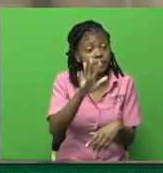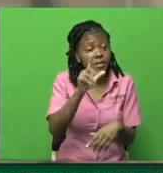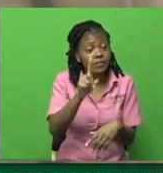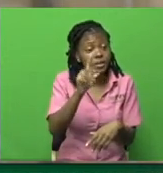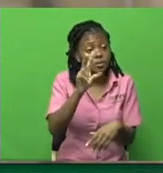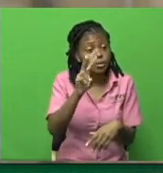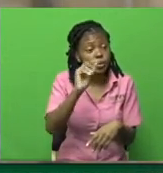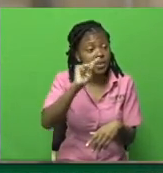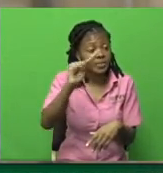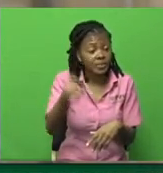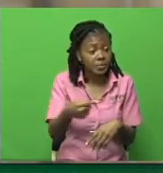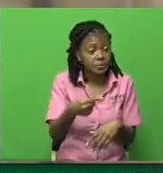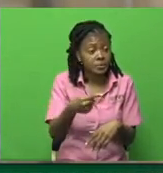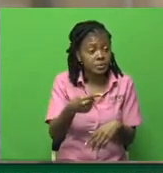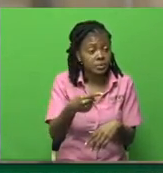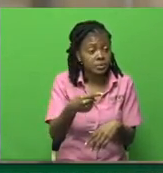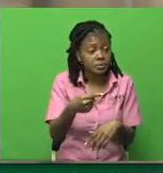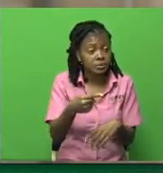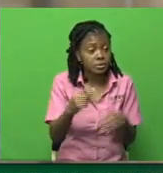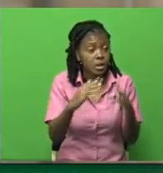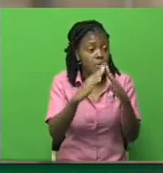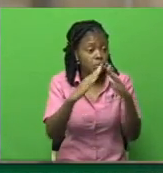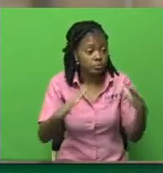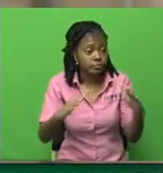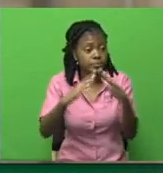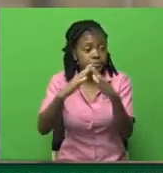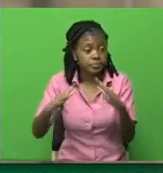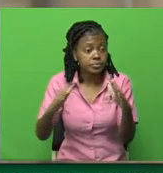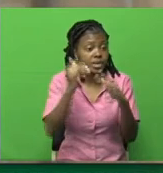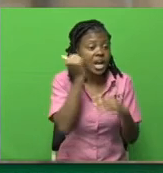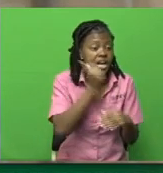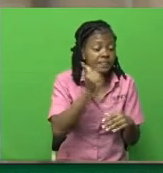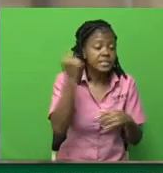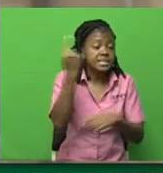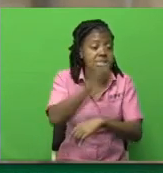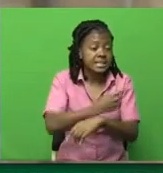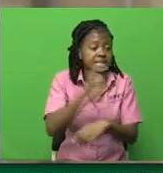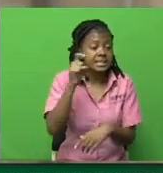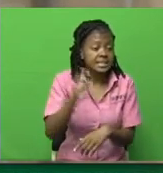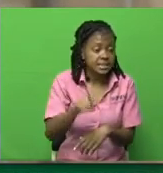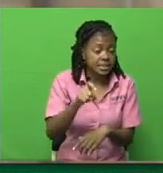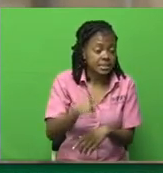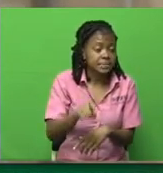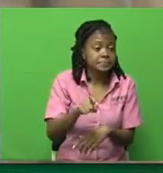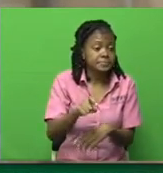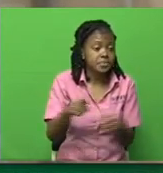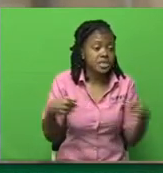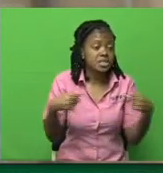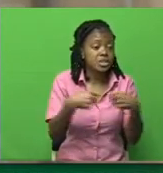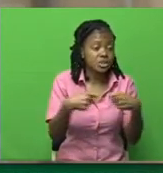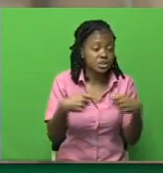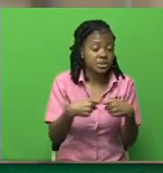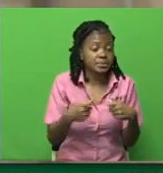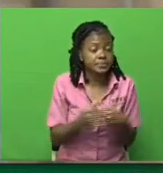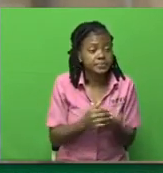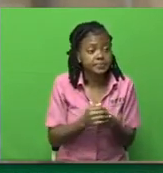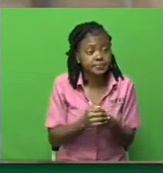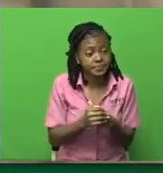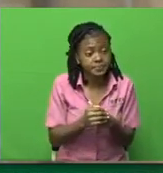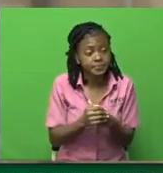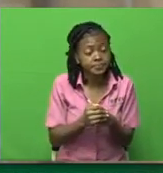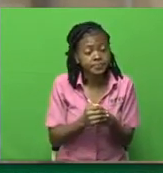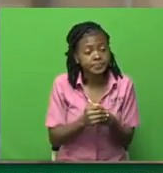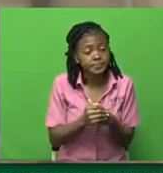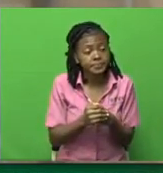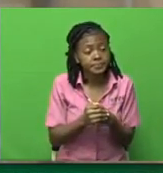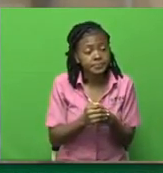000 customers on a 24 hour basis but before I go on to talk of some of the major projects happening on the